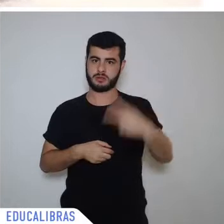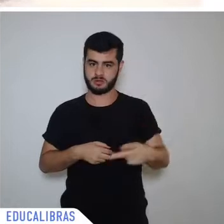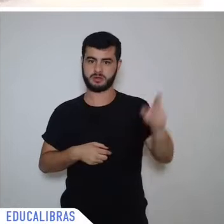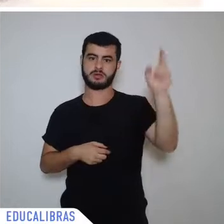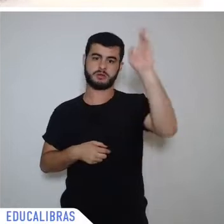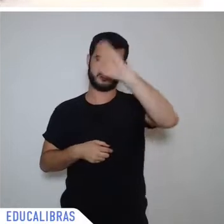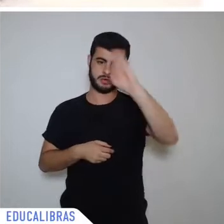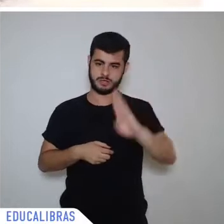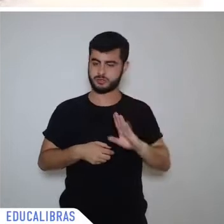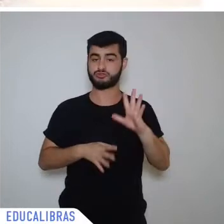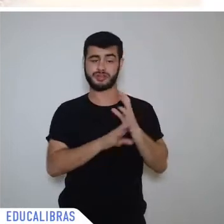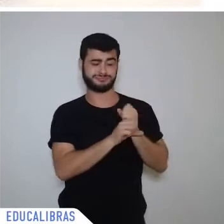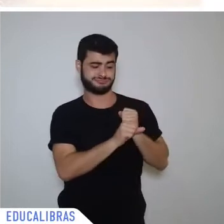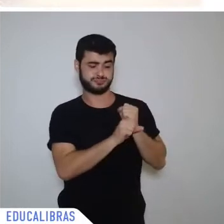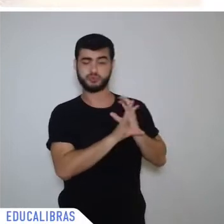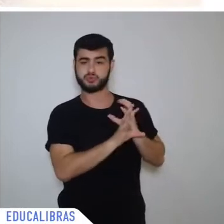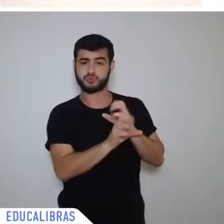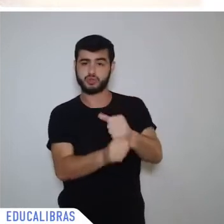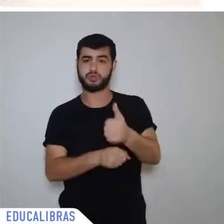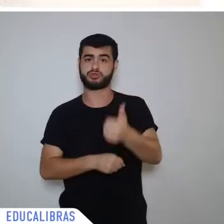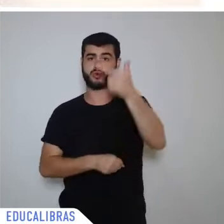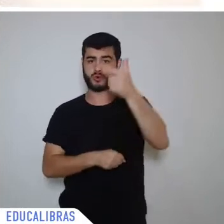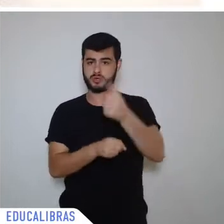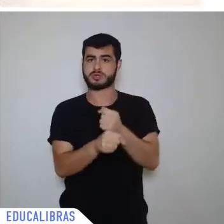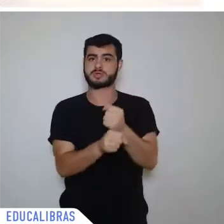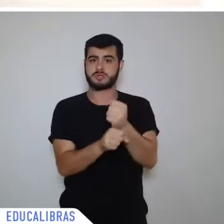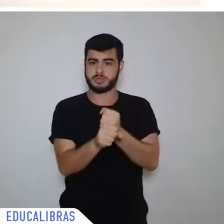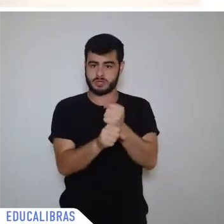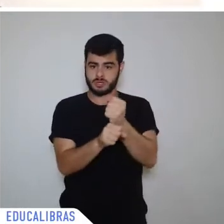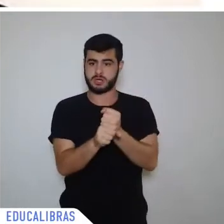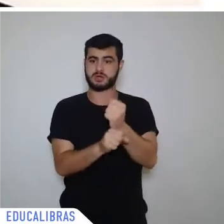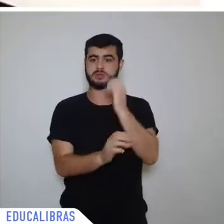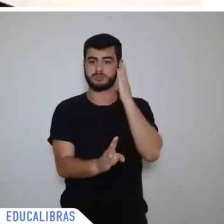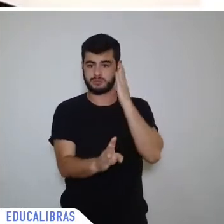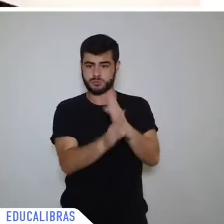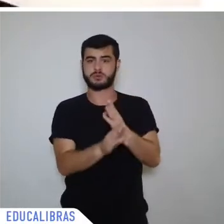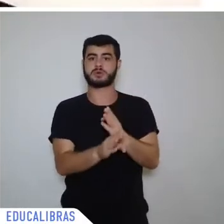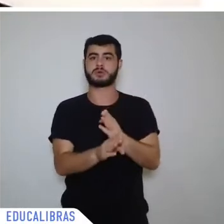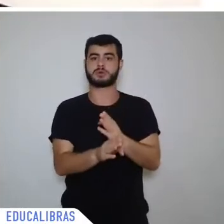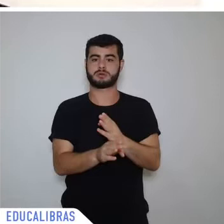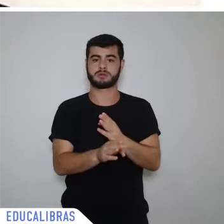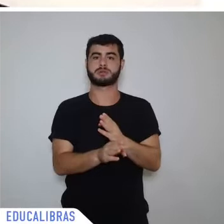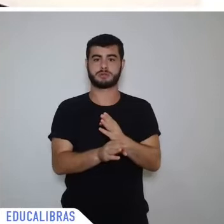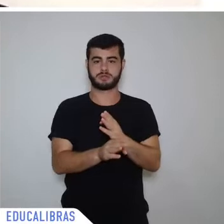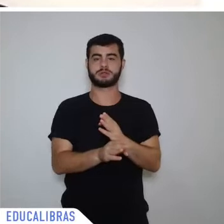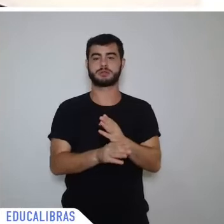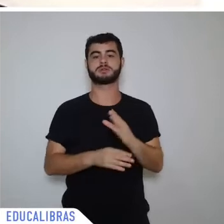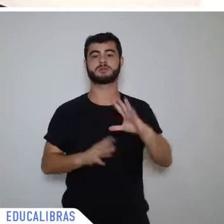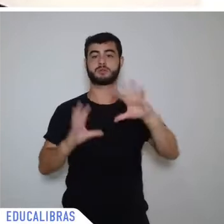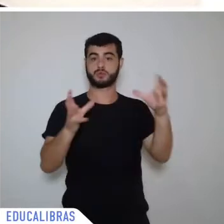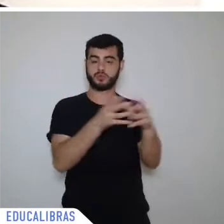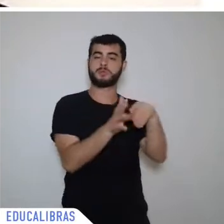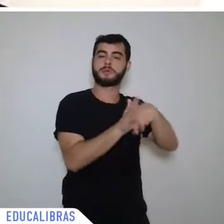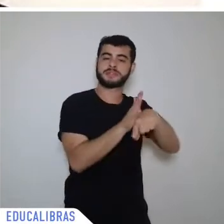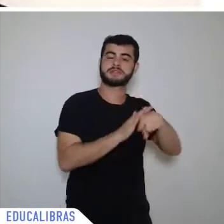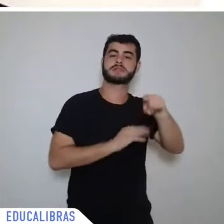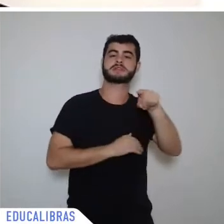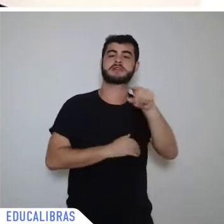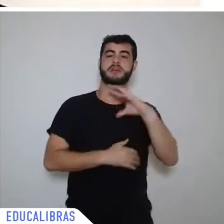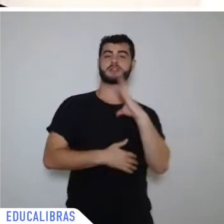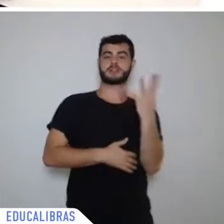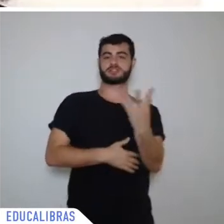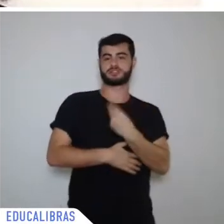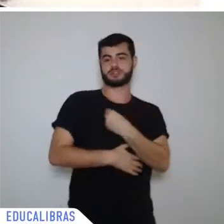kills more people, trans people in the world, these are real data